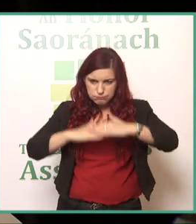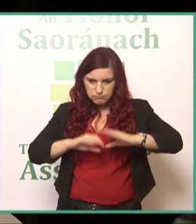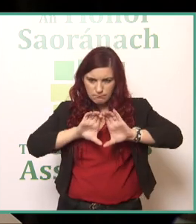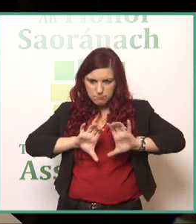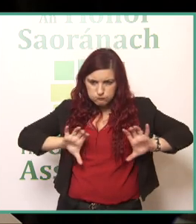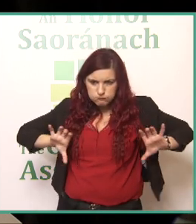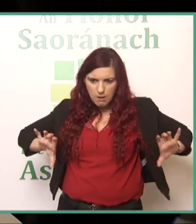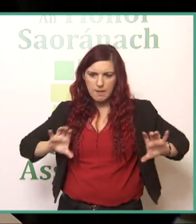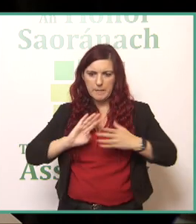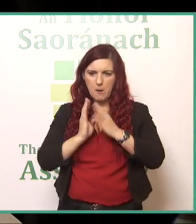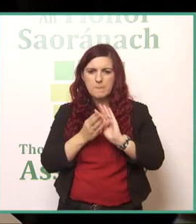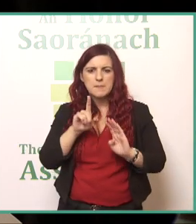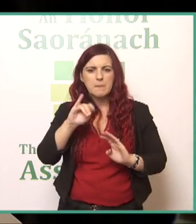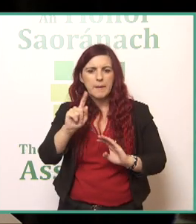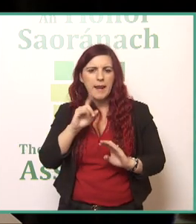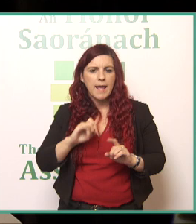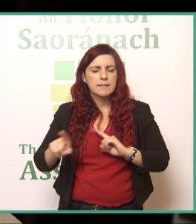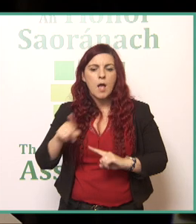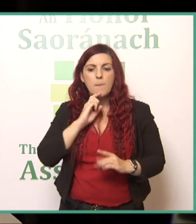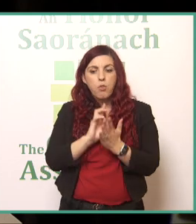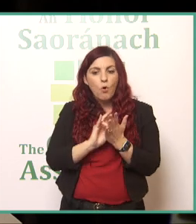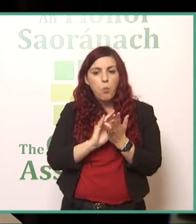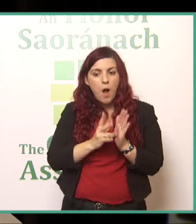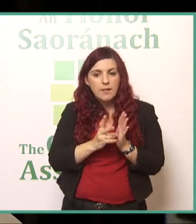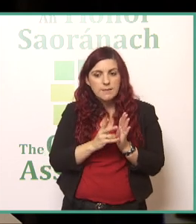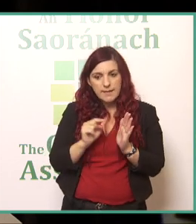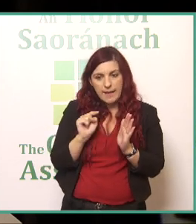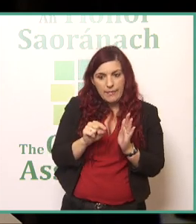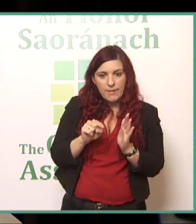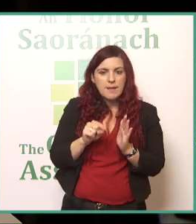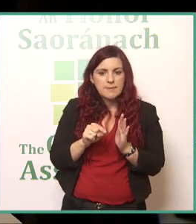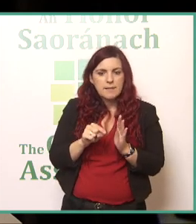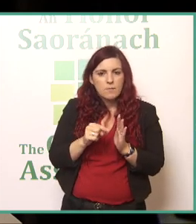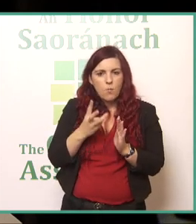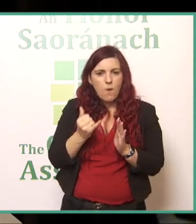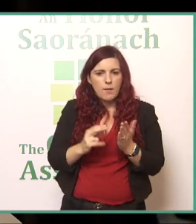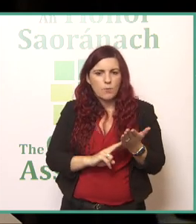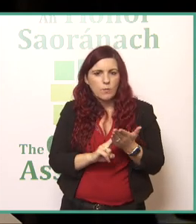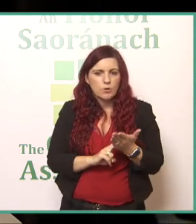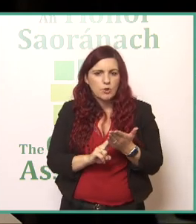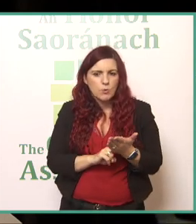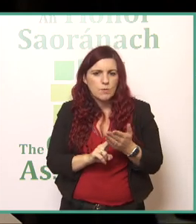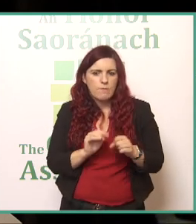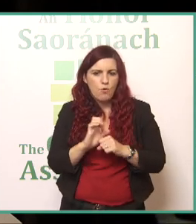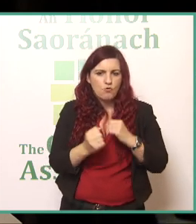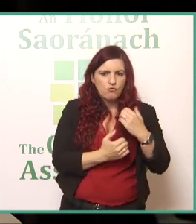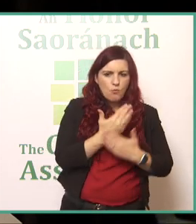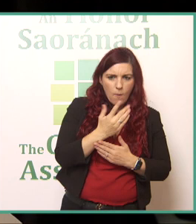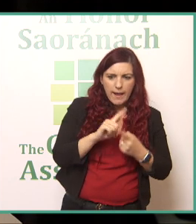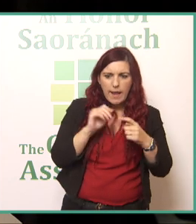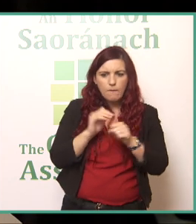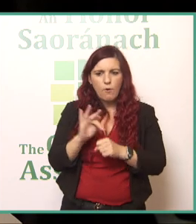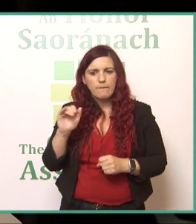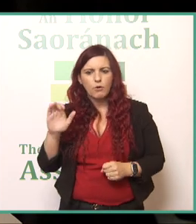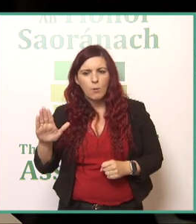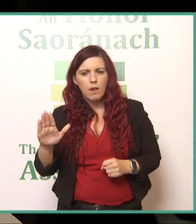It's the qualities of this peat that have largely driven its use as a growing medium and also as a fuel. So